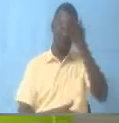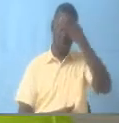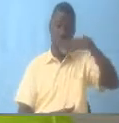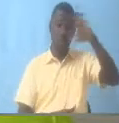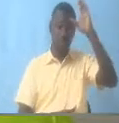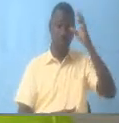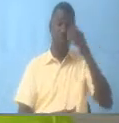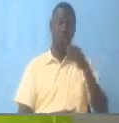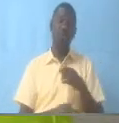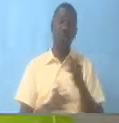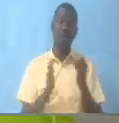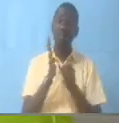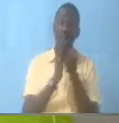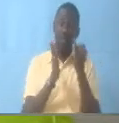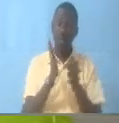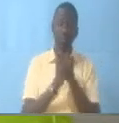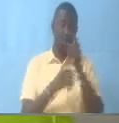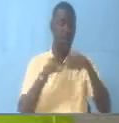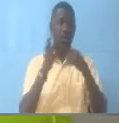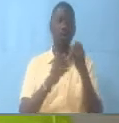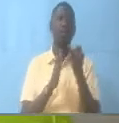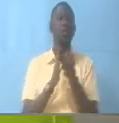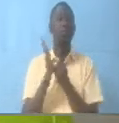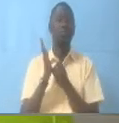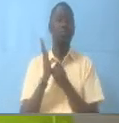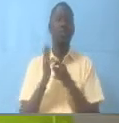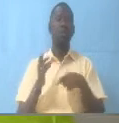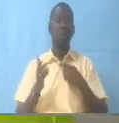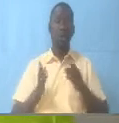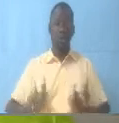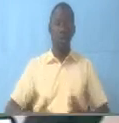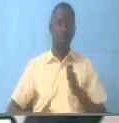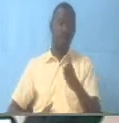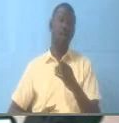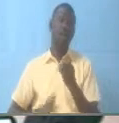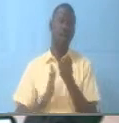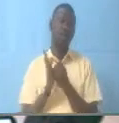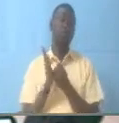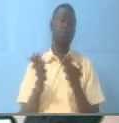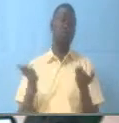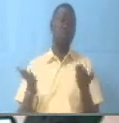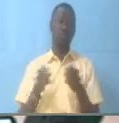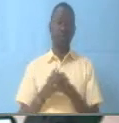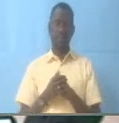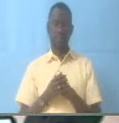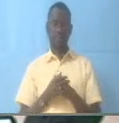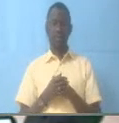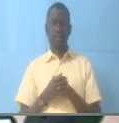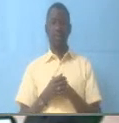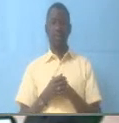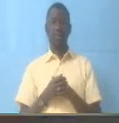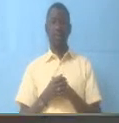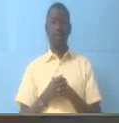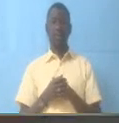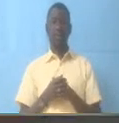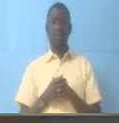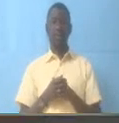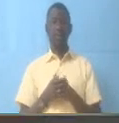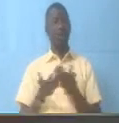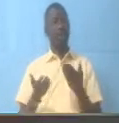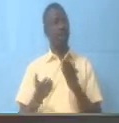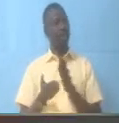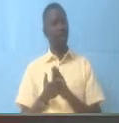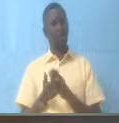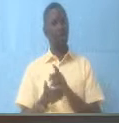yi gestu boobu noonu ndax xam na liñ daan def lu jëm ci wàllu xeeñtu ak doomu aadama. Actually, Mr. Witness, you've not answered my